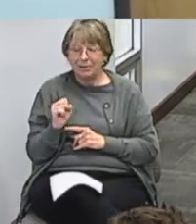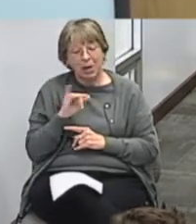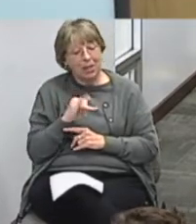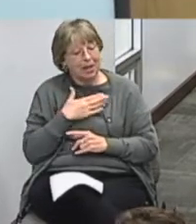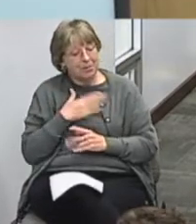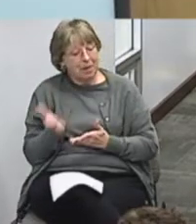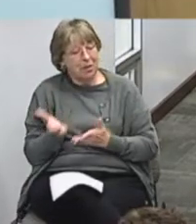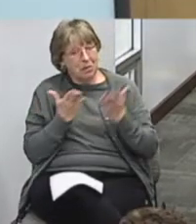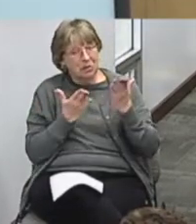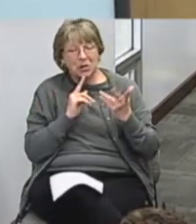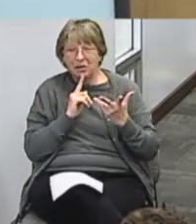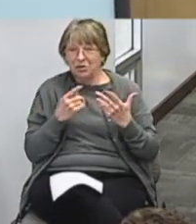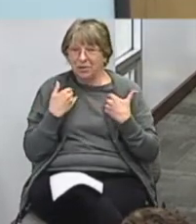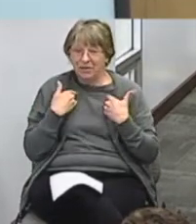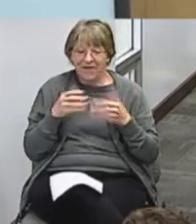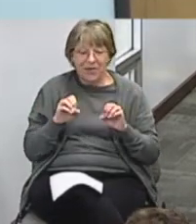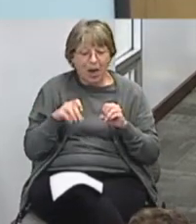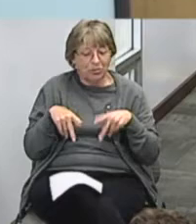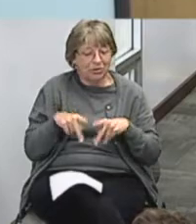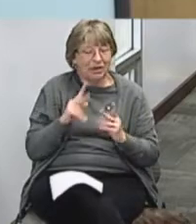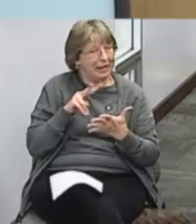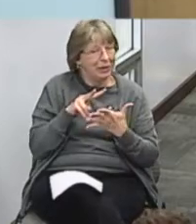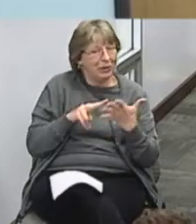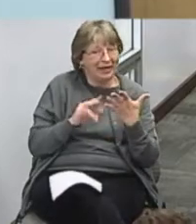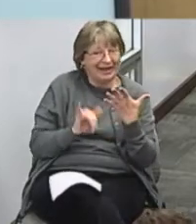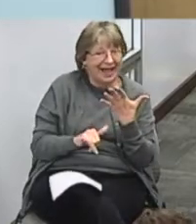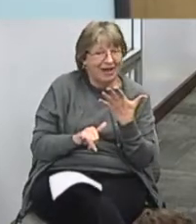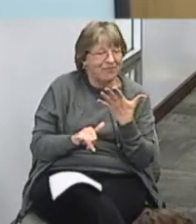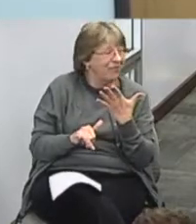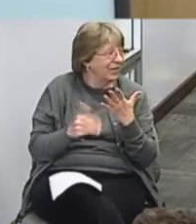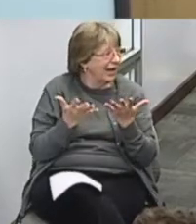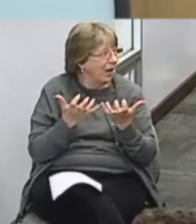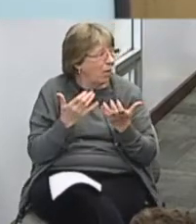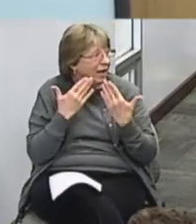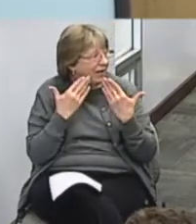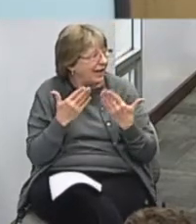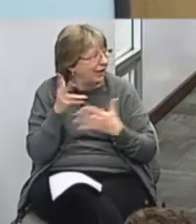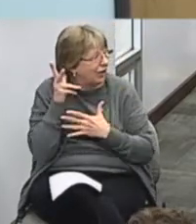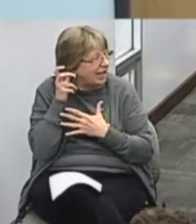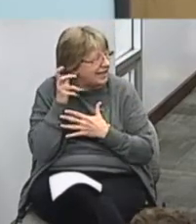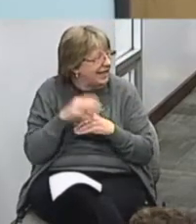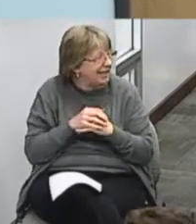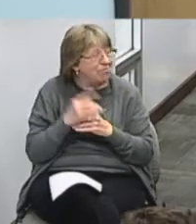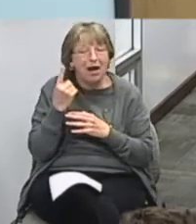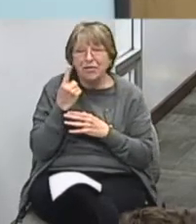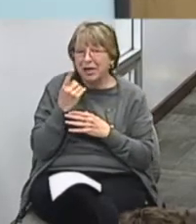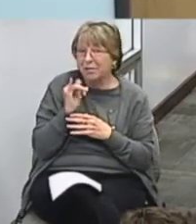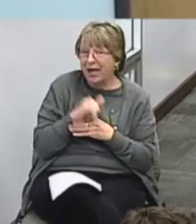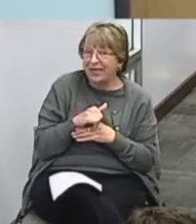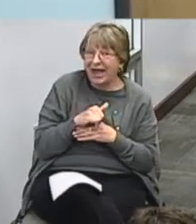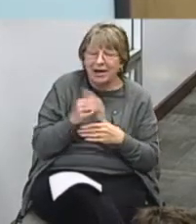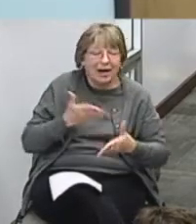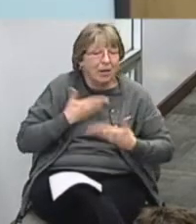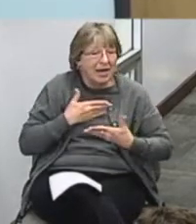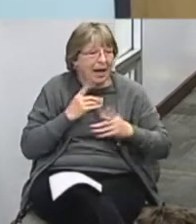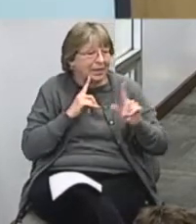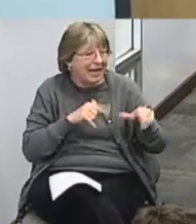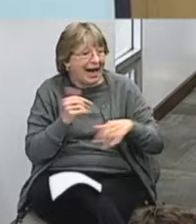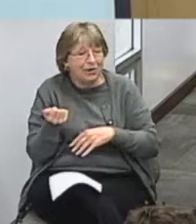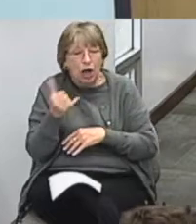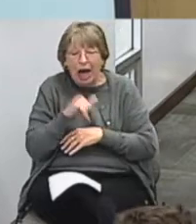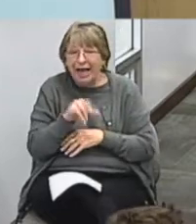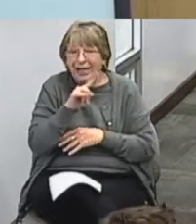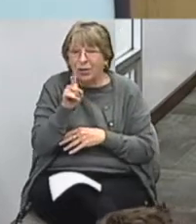to look over some of that, and I want to thank you for listening and considering it, and I'd be happy to answer any questions you might